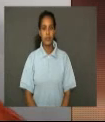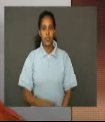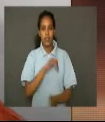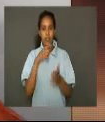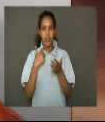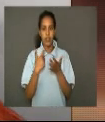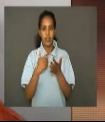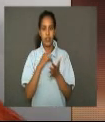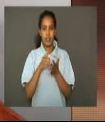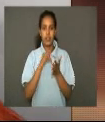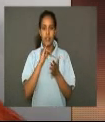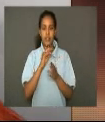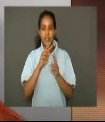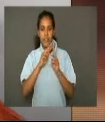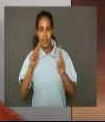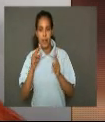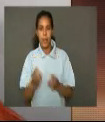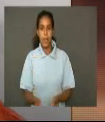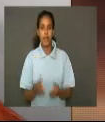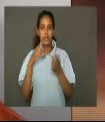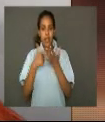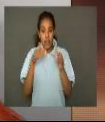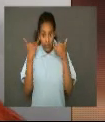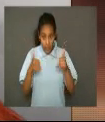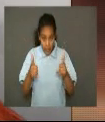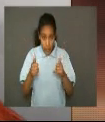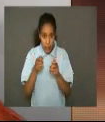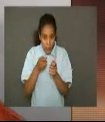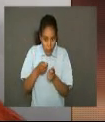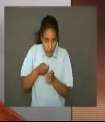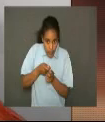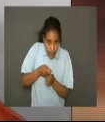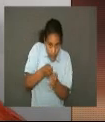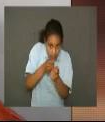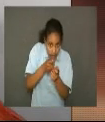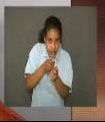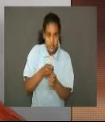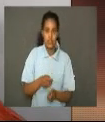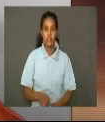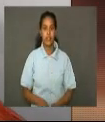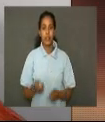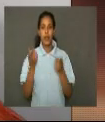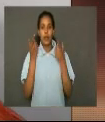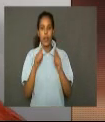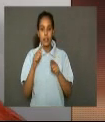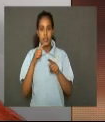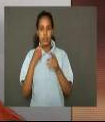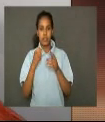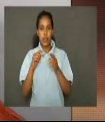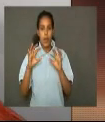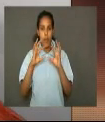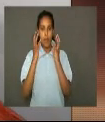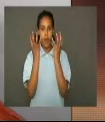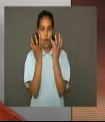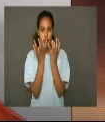It is very much like the game of billiards. When the balls